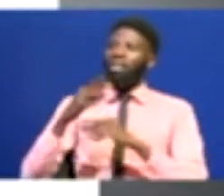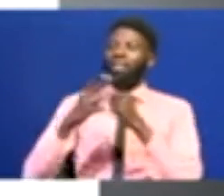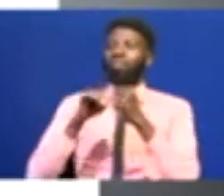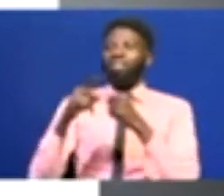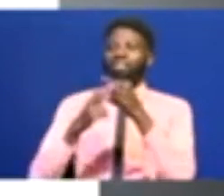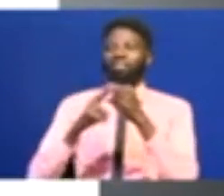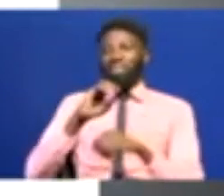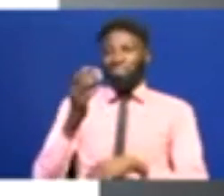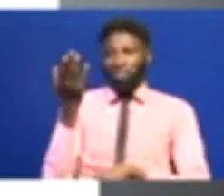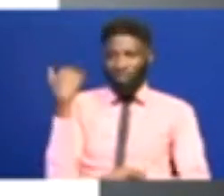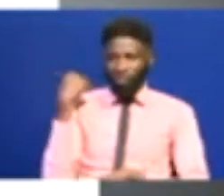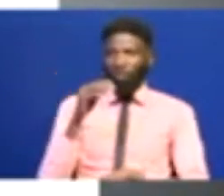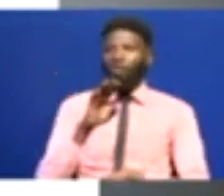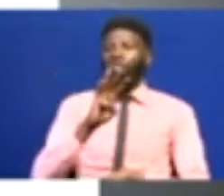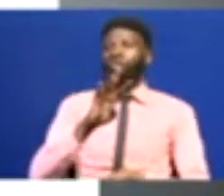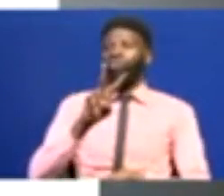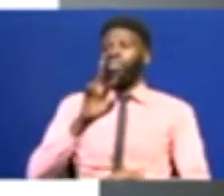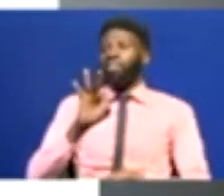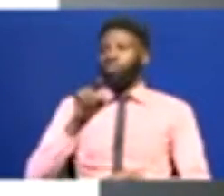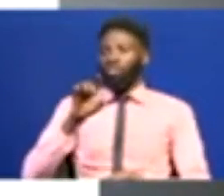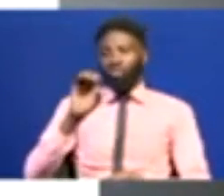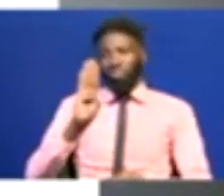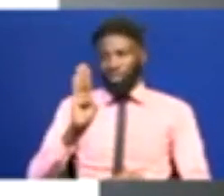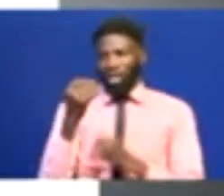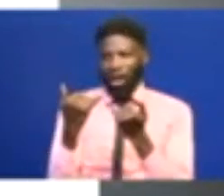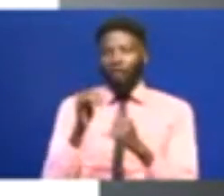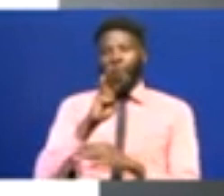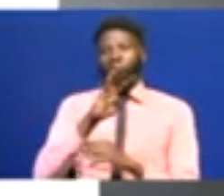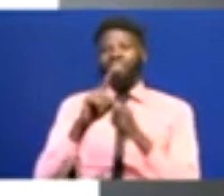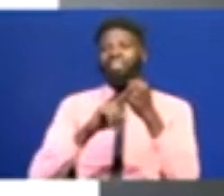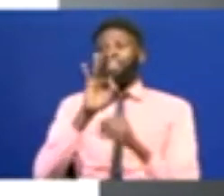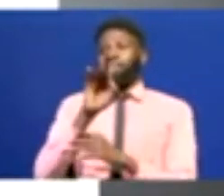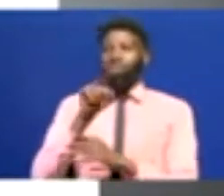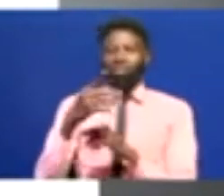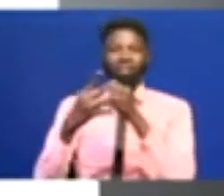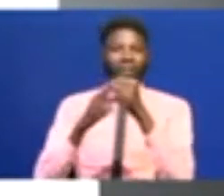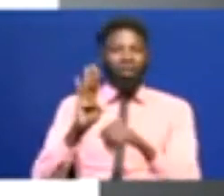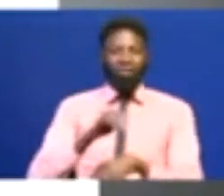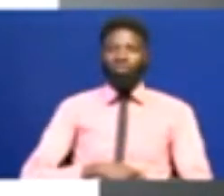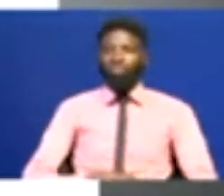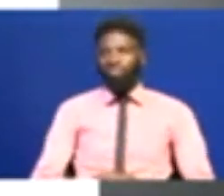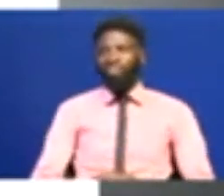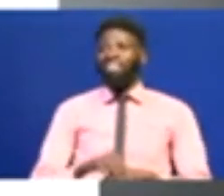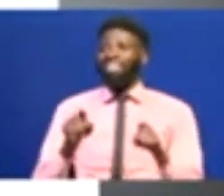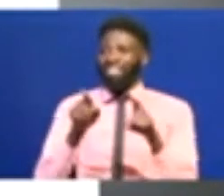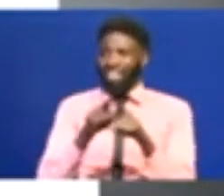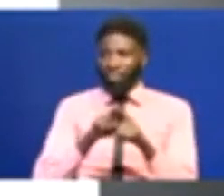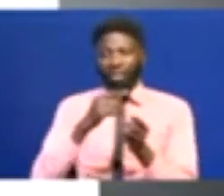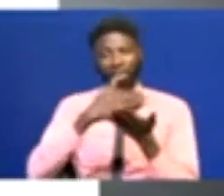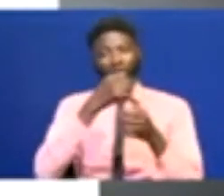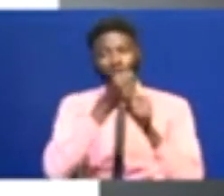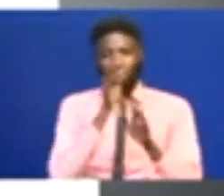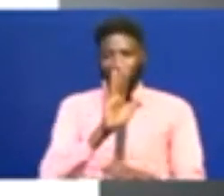from 423.0 billion shillings to 463.9 billion. Meanwhile, the